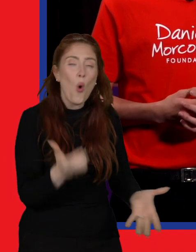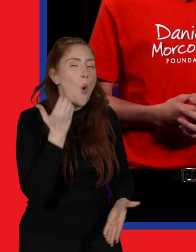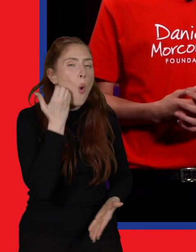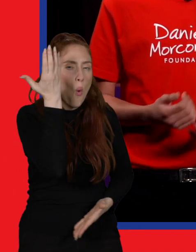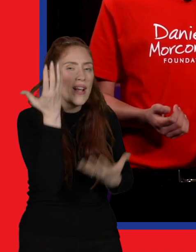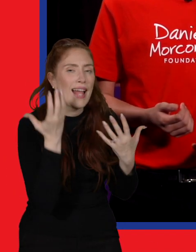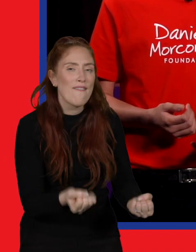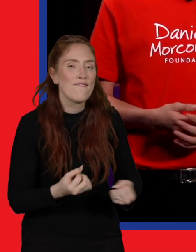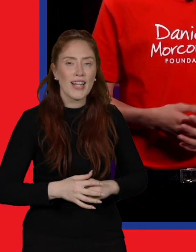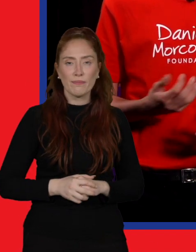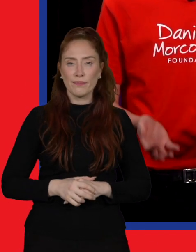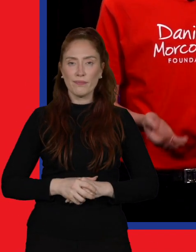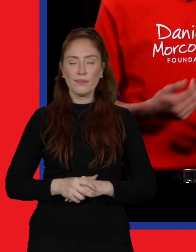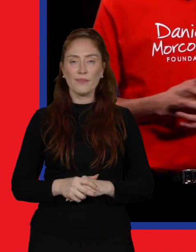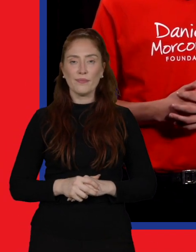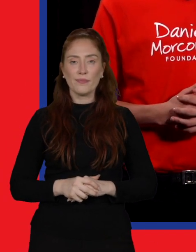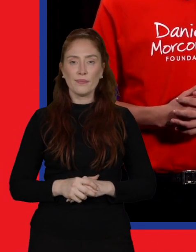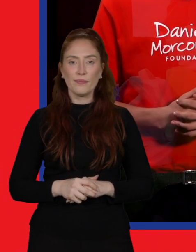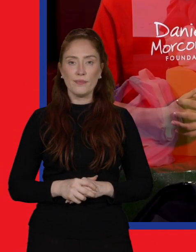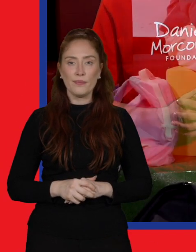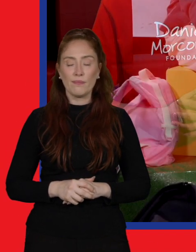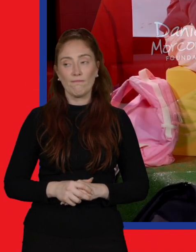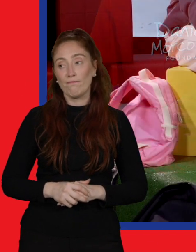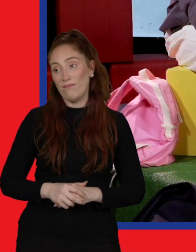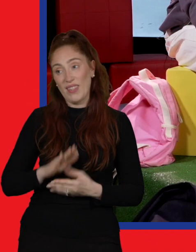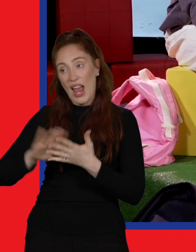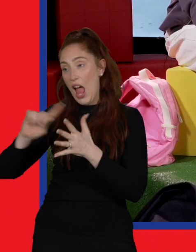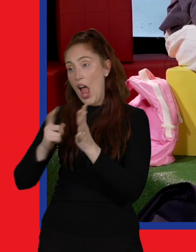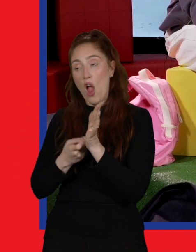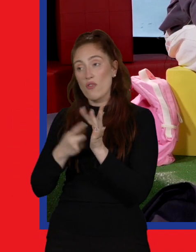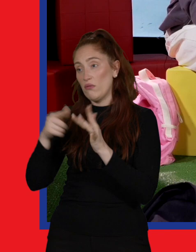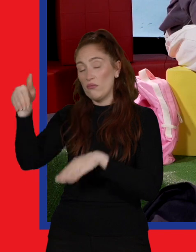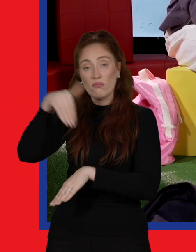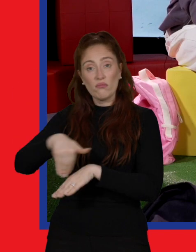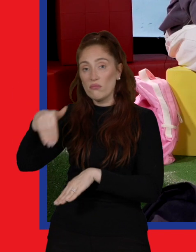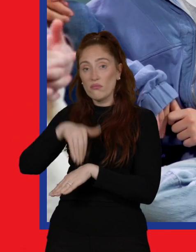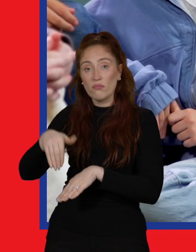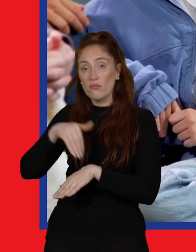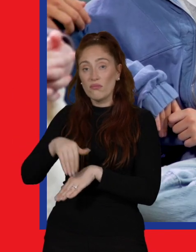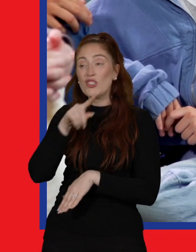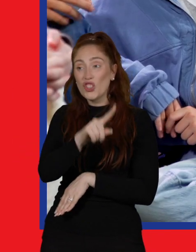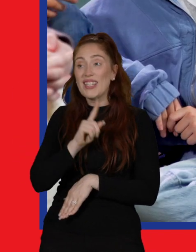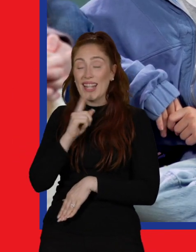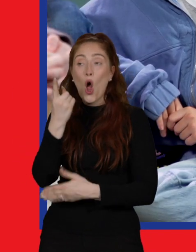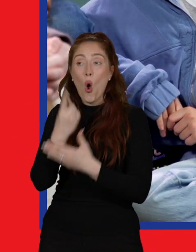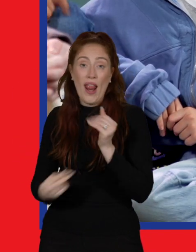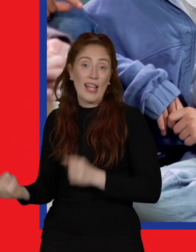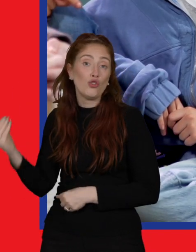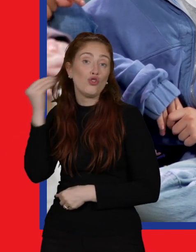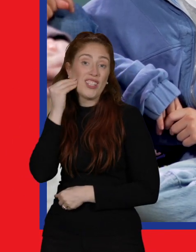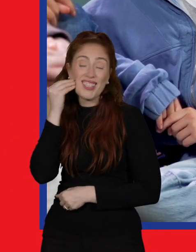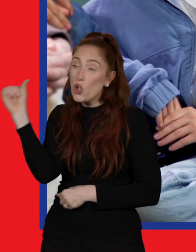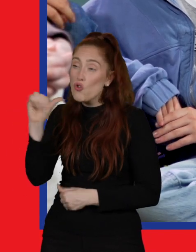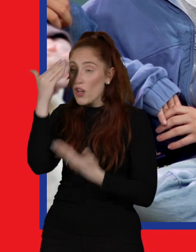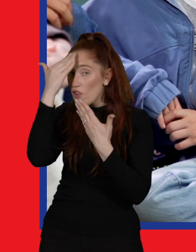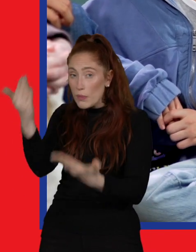truly getting enthusiastic and affirmative consent. Harry, you shouldn't have done that. Hayley said just on the